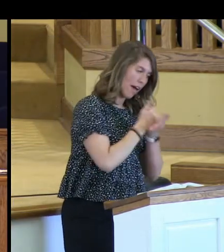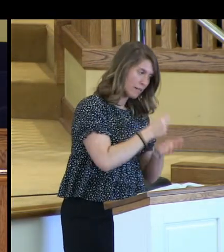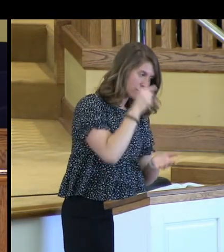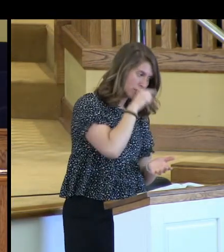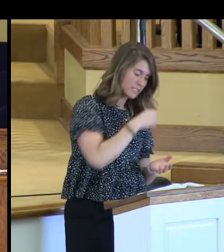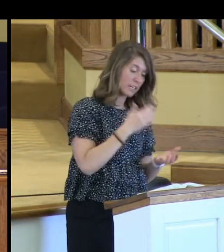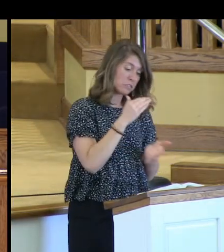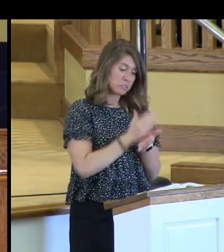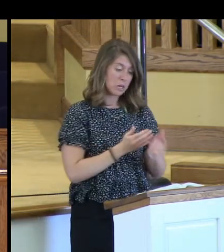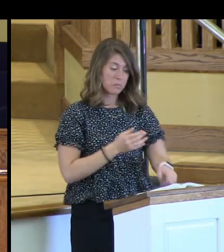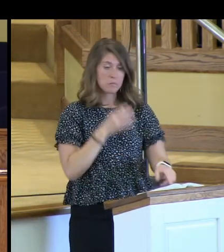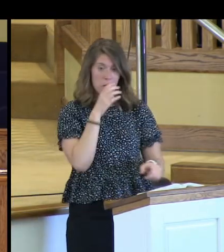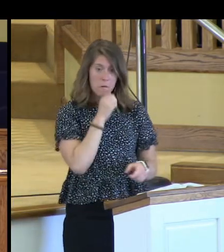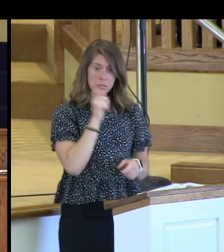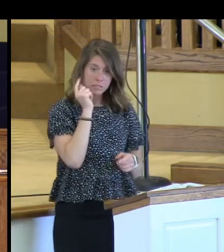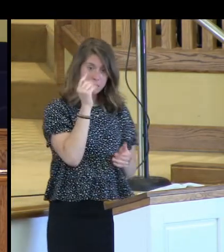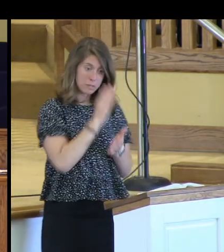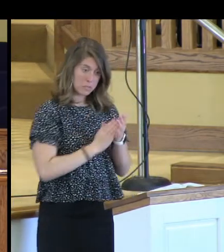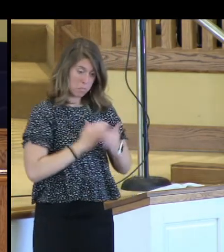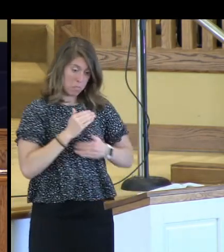Old Testament, some of them were in the lineage of Christ.